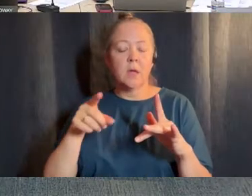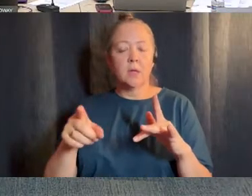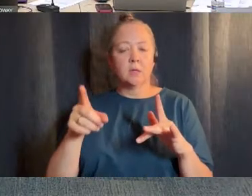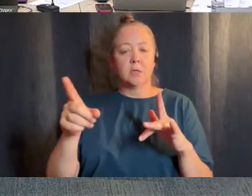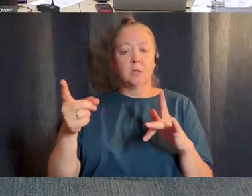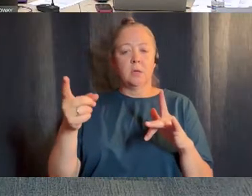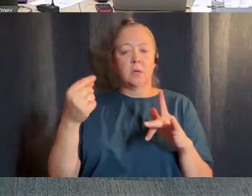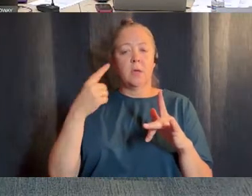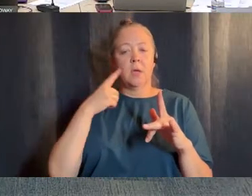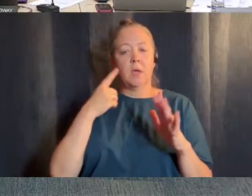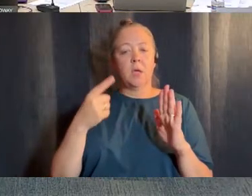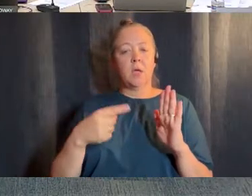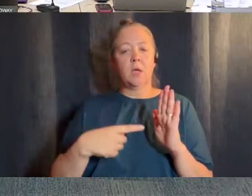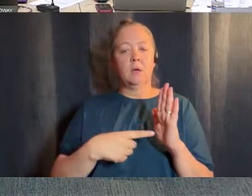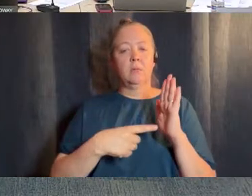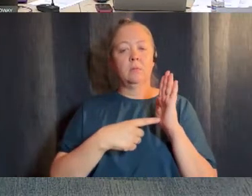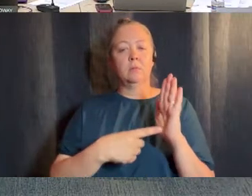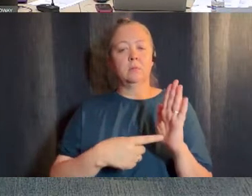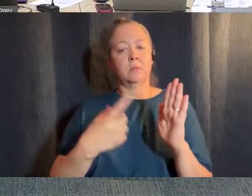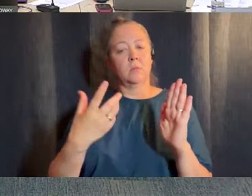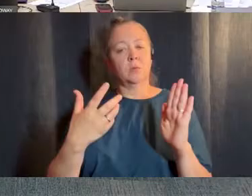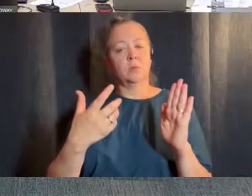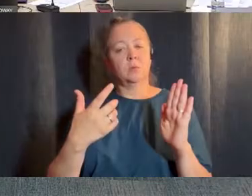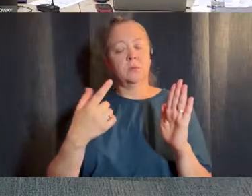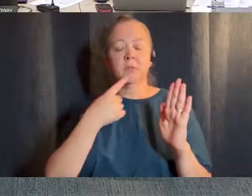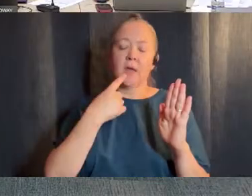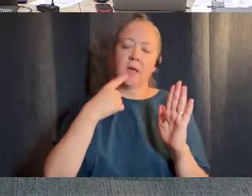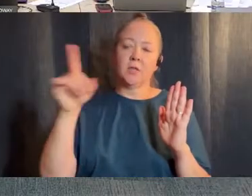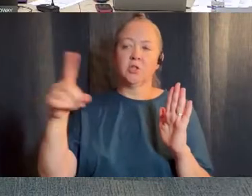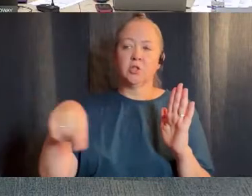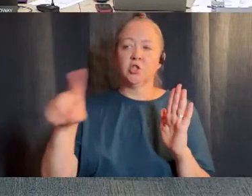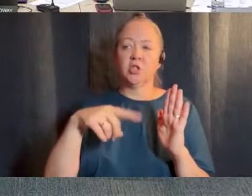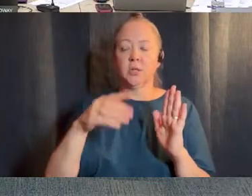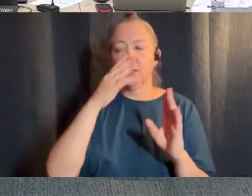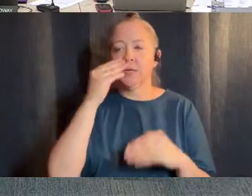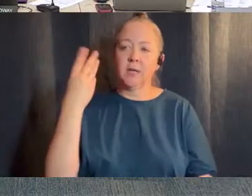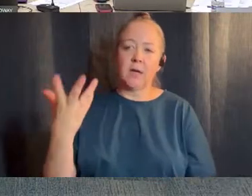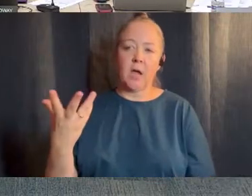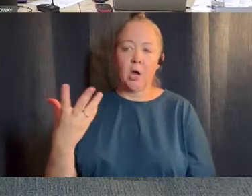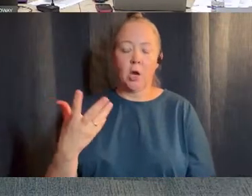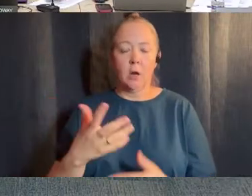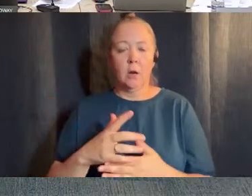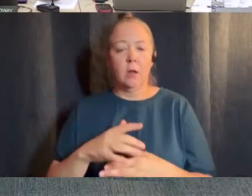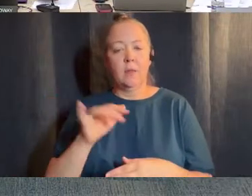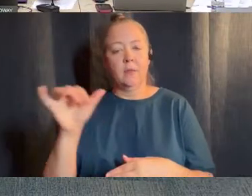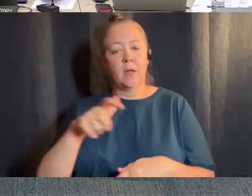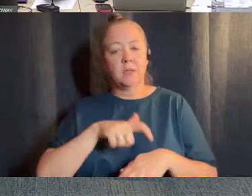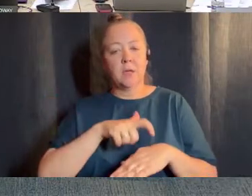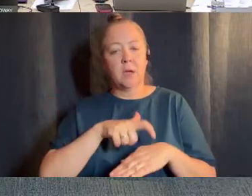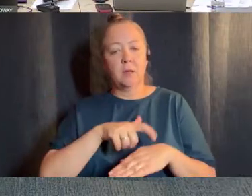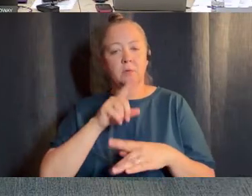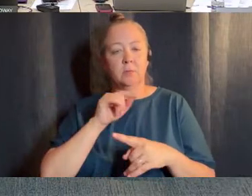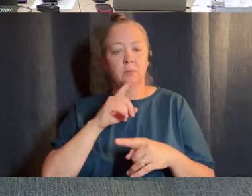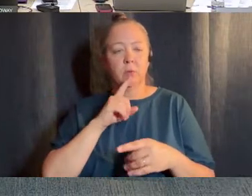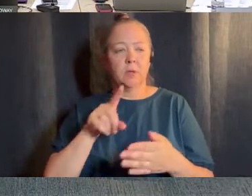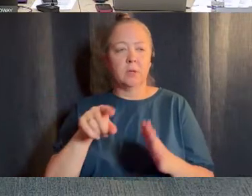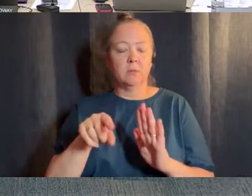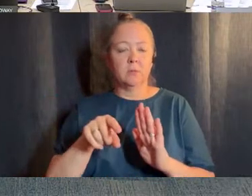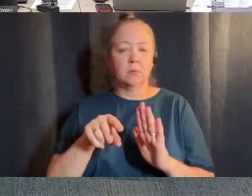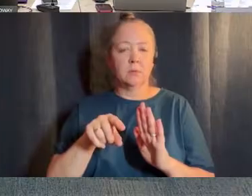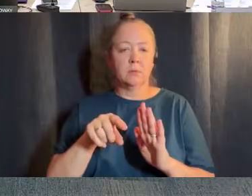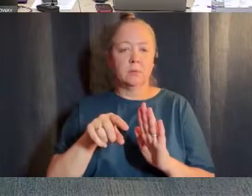6. At the time, made sure they noted how committed they were to